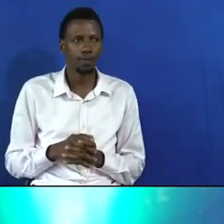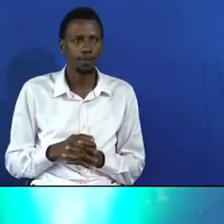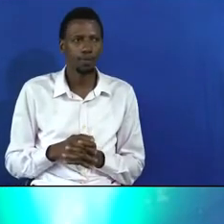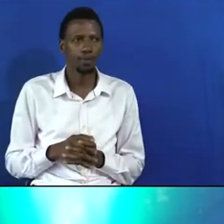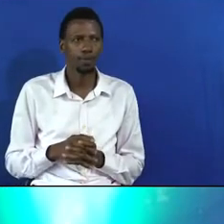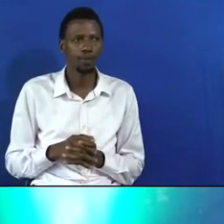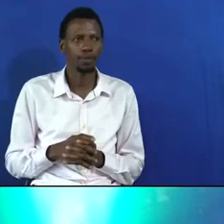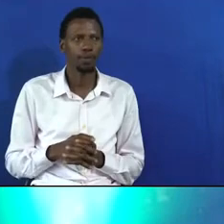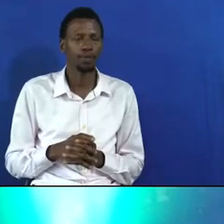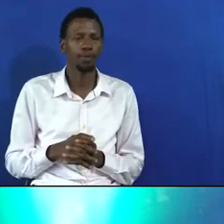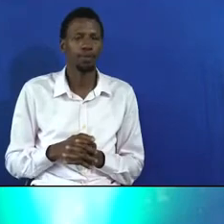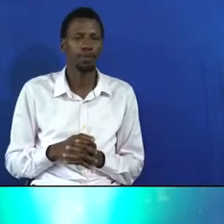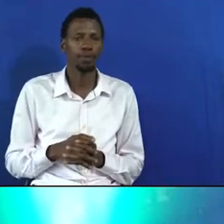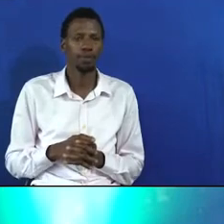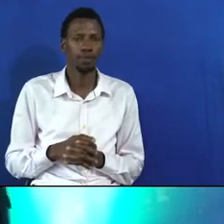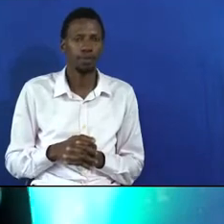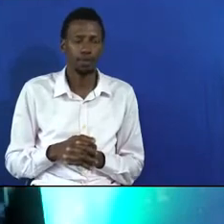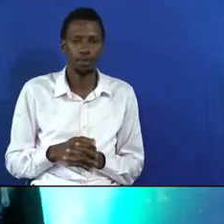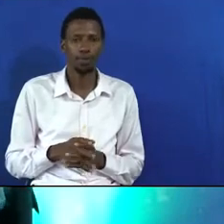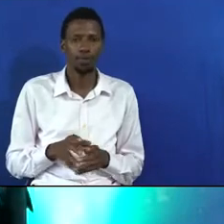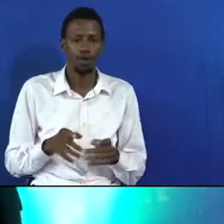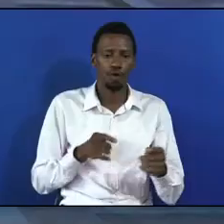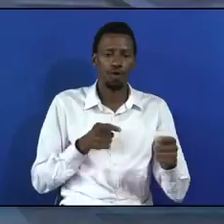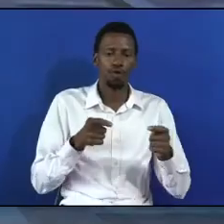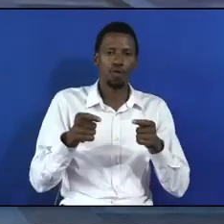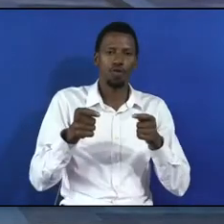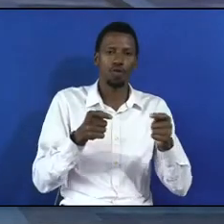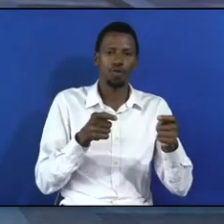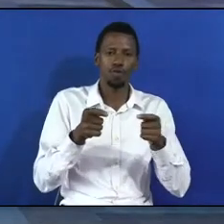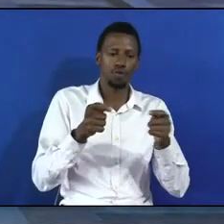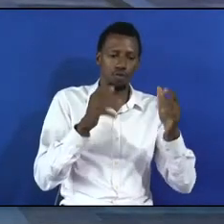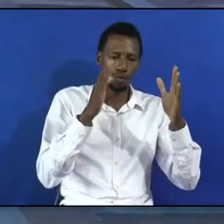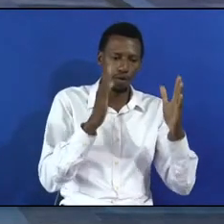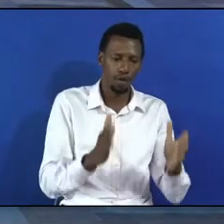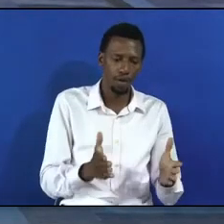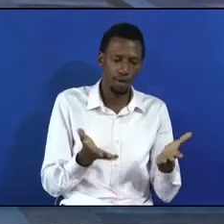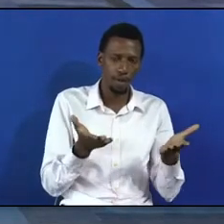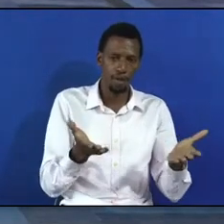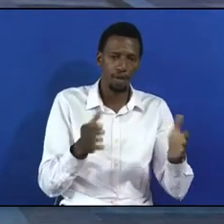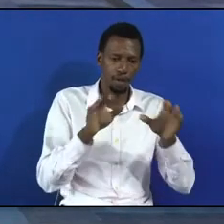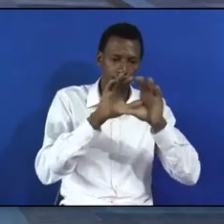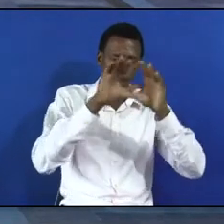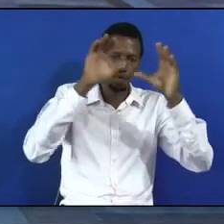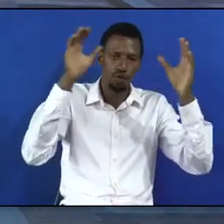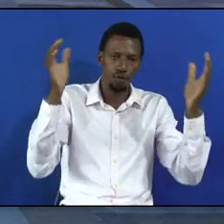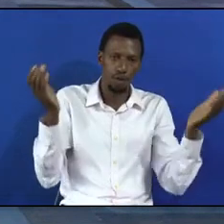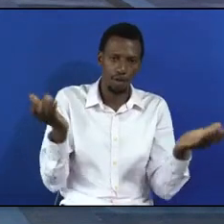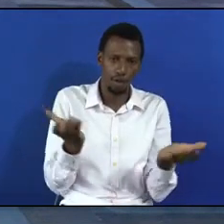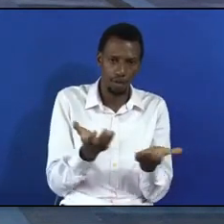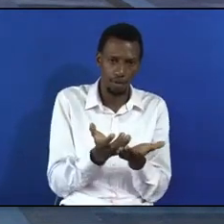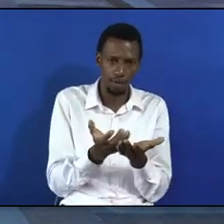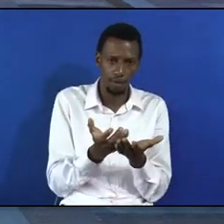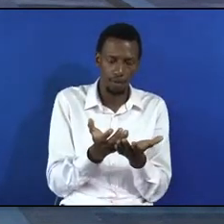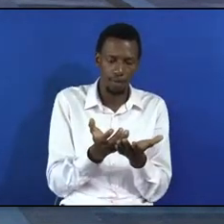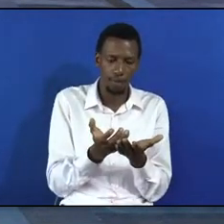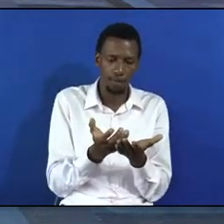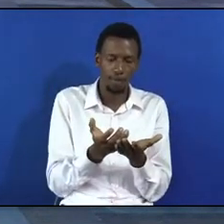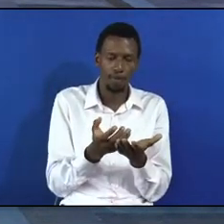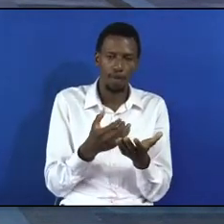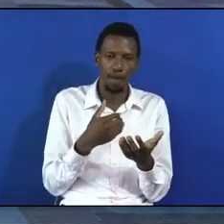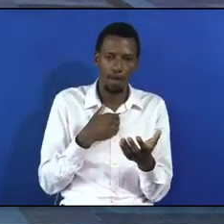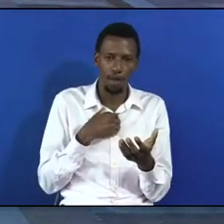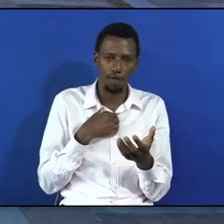The ruler of this world, in contrary, has set God's people to be